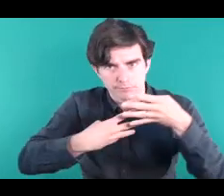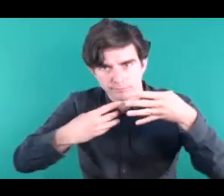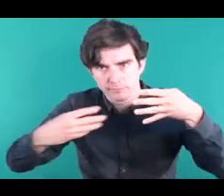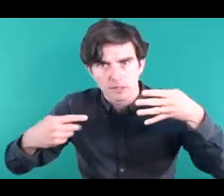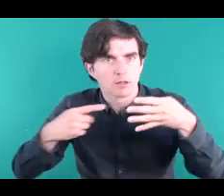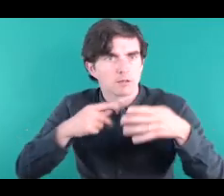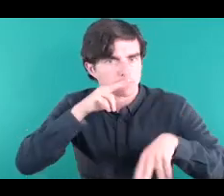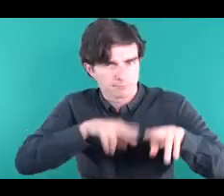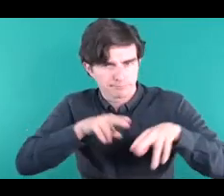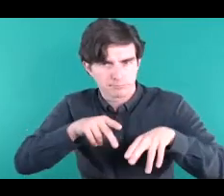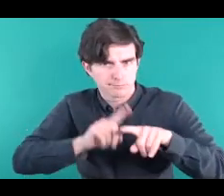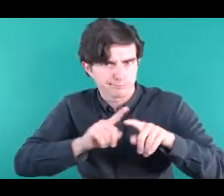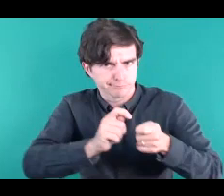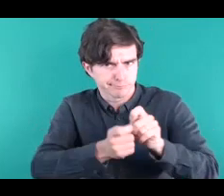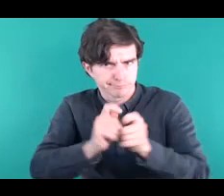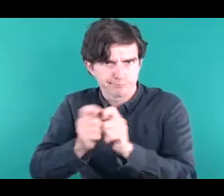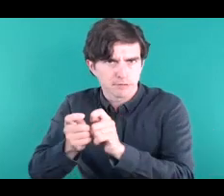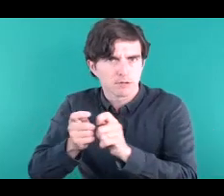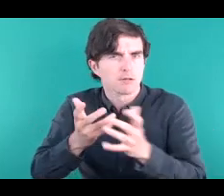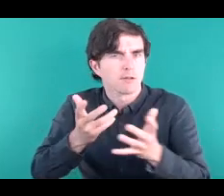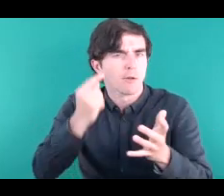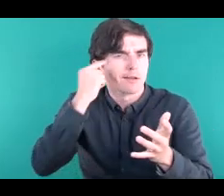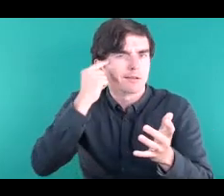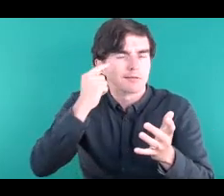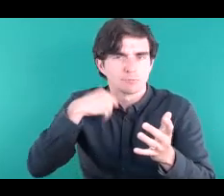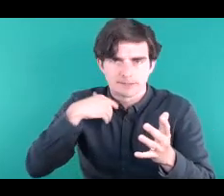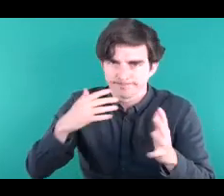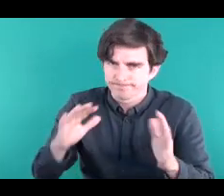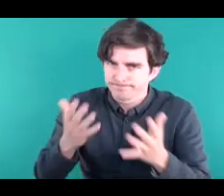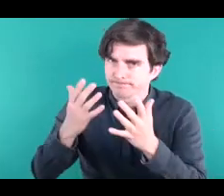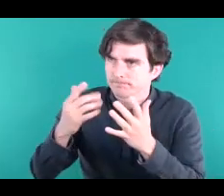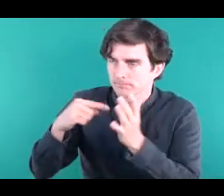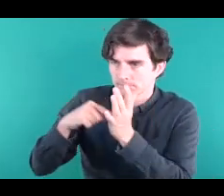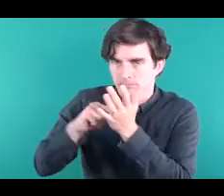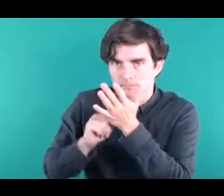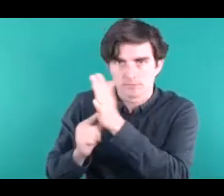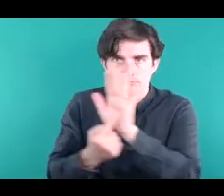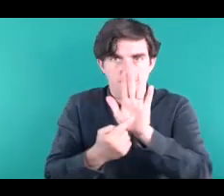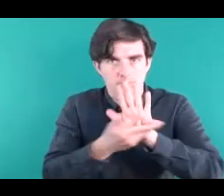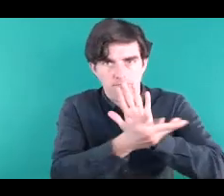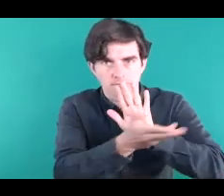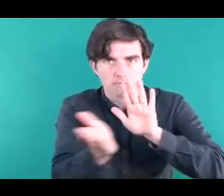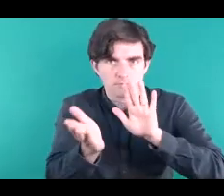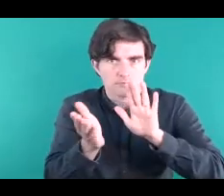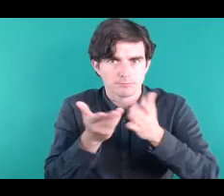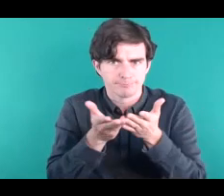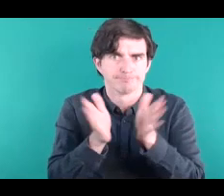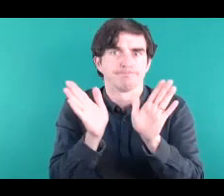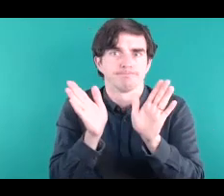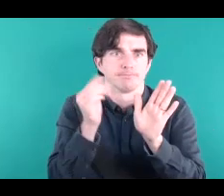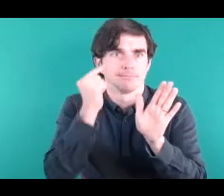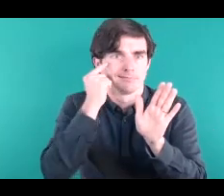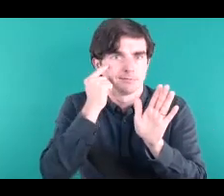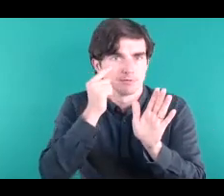I do not know if anybody has burning question or comments at this stage.